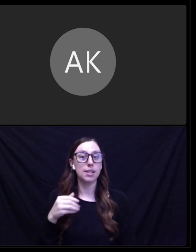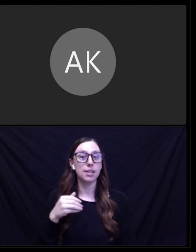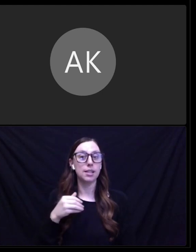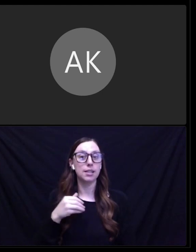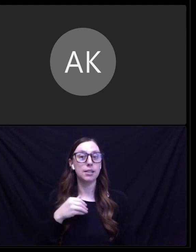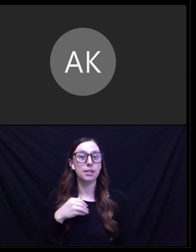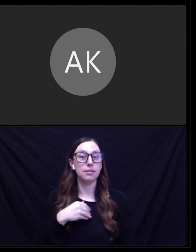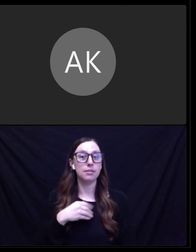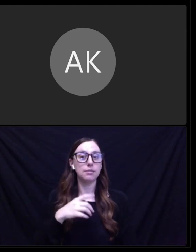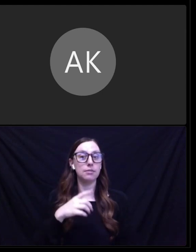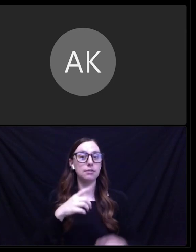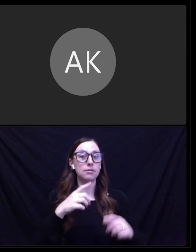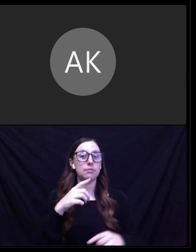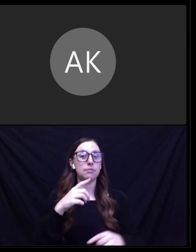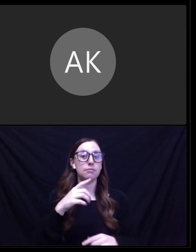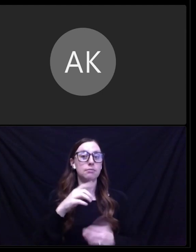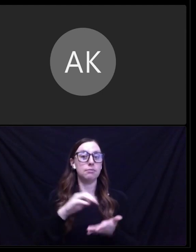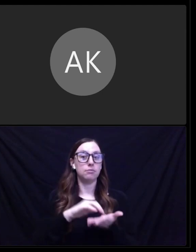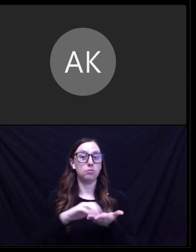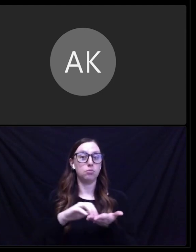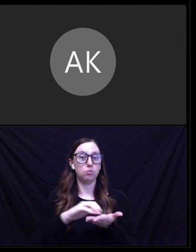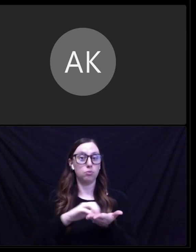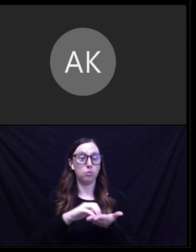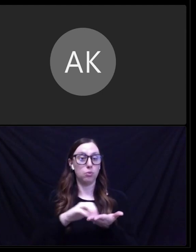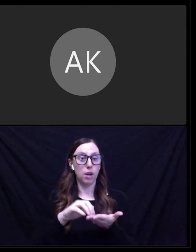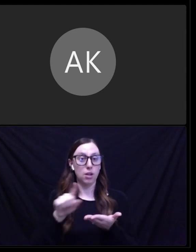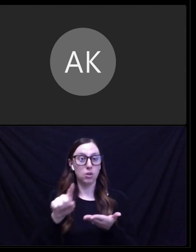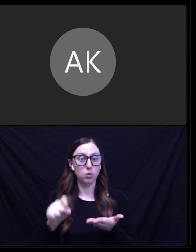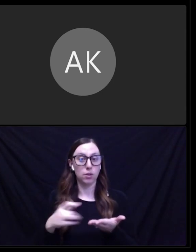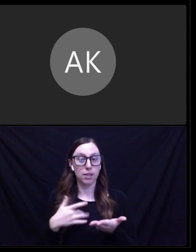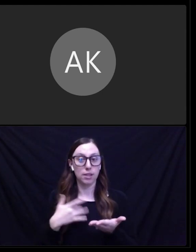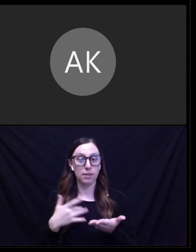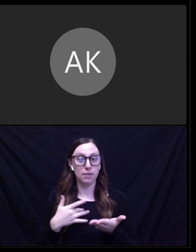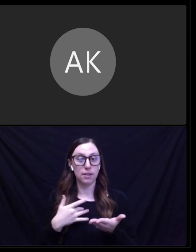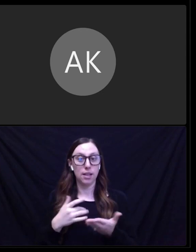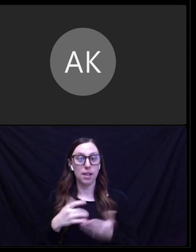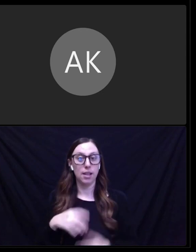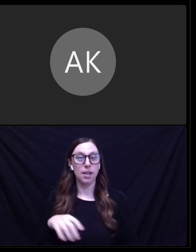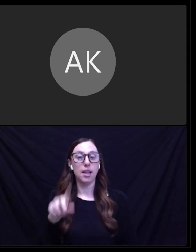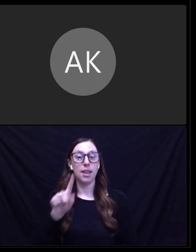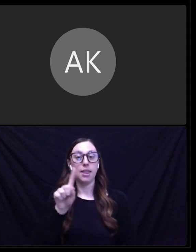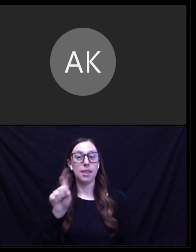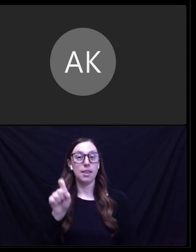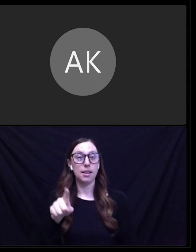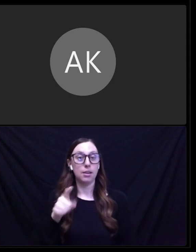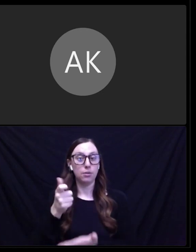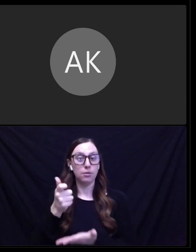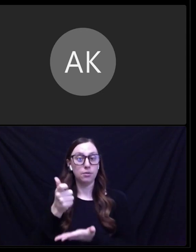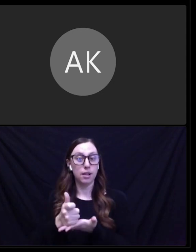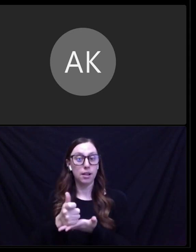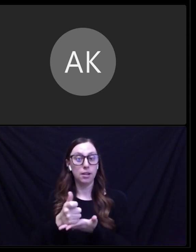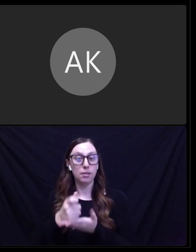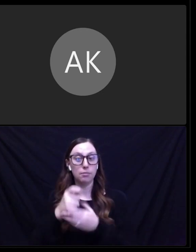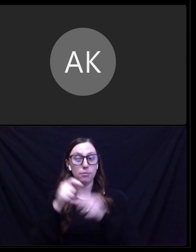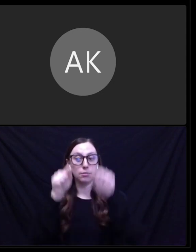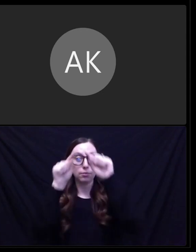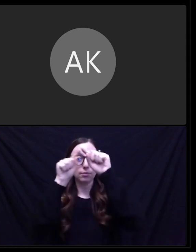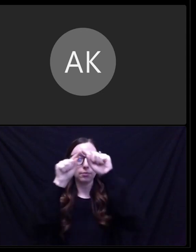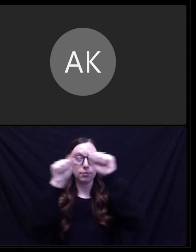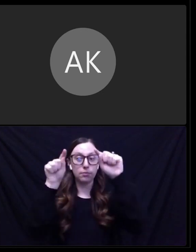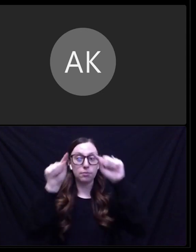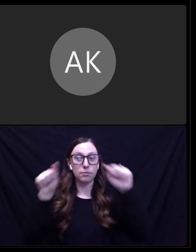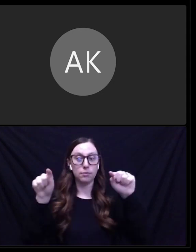side. The help button is a six-sided button. It has nubs